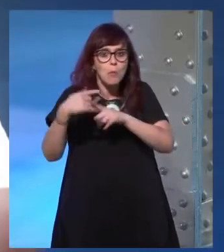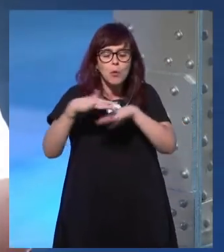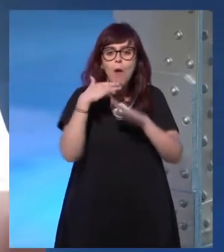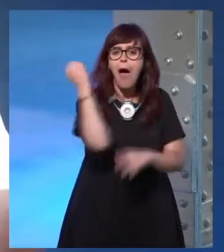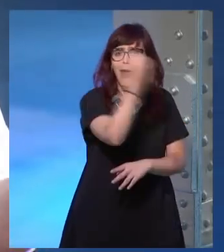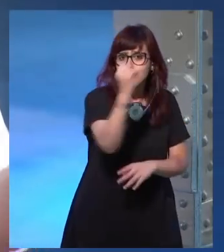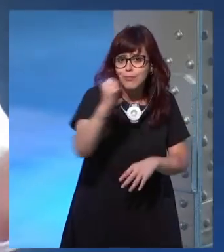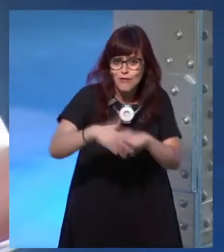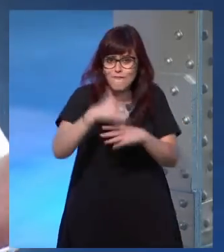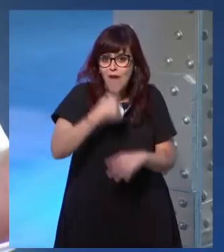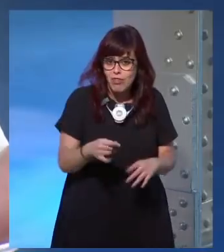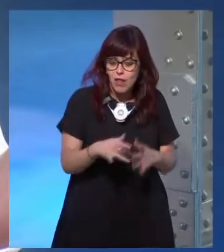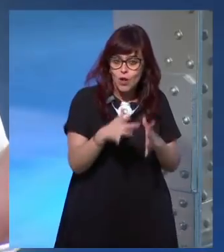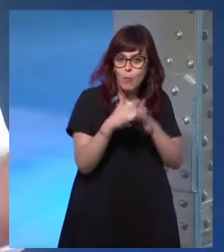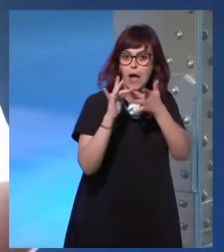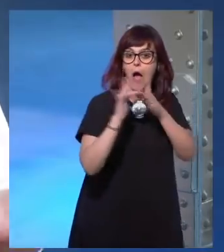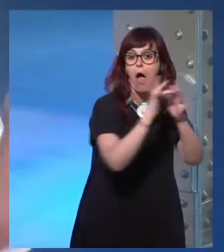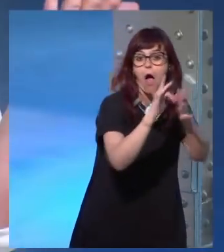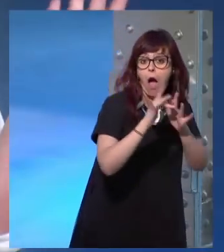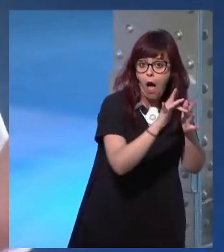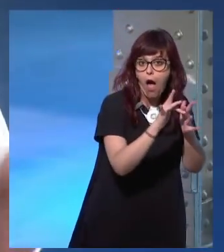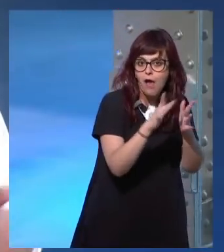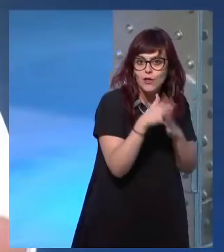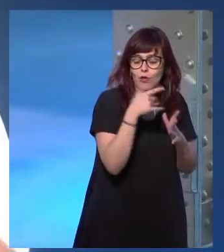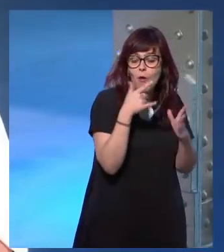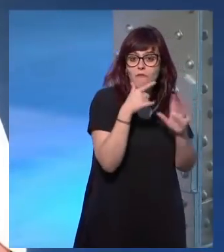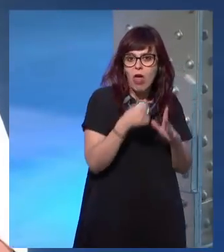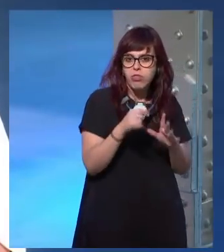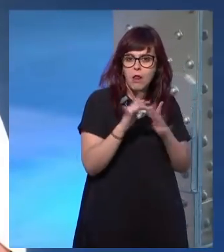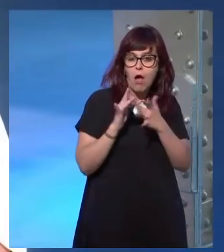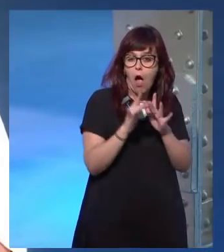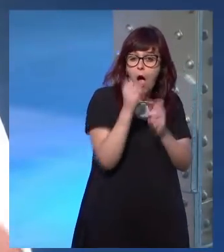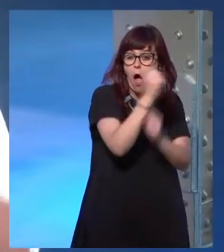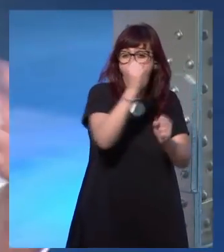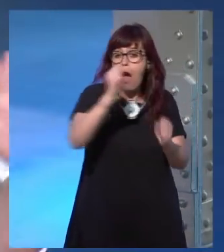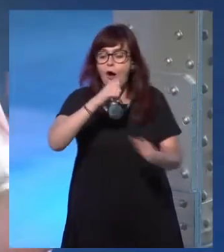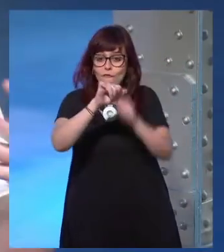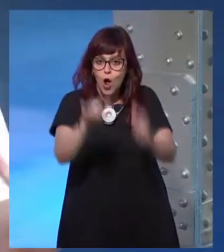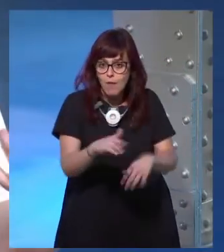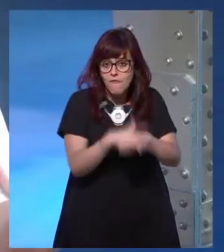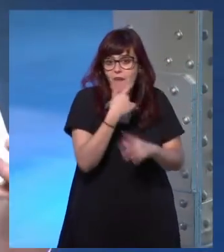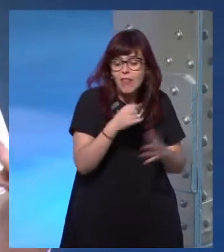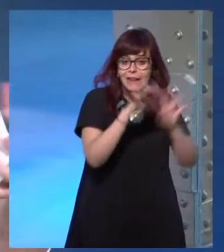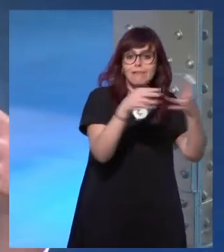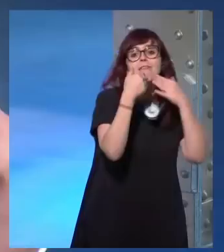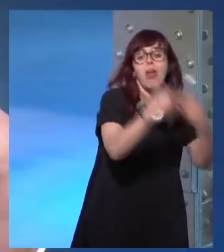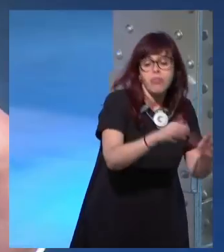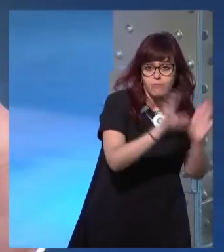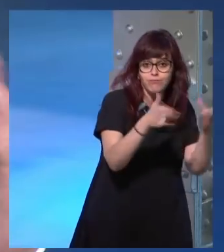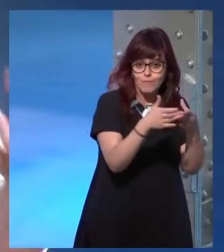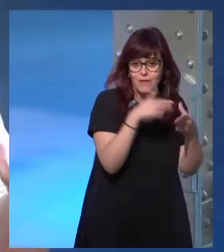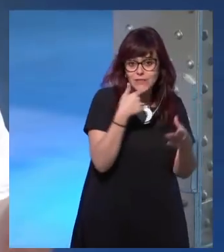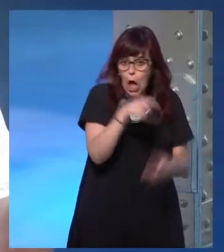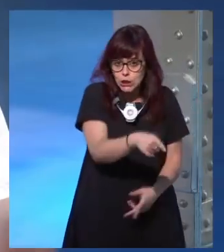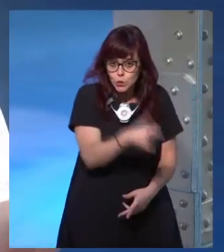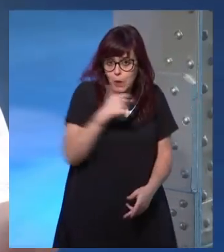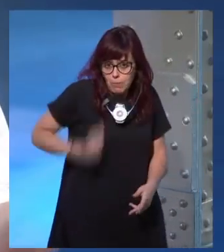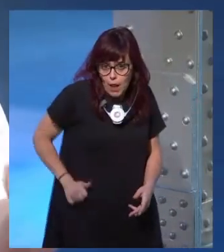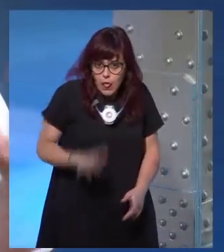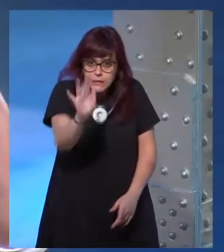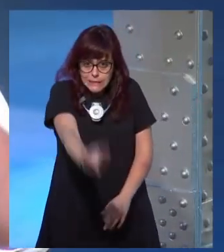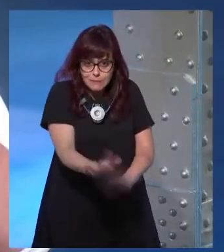It sucks. I'm not going to pretend that's, you know, great. It's to some extent, people are finally realizing how